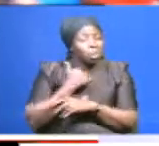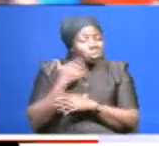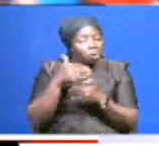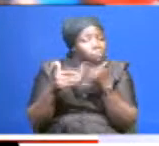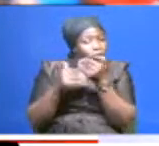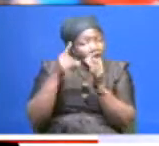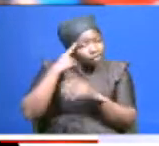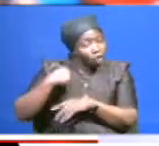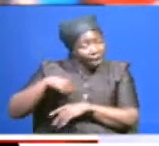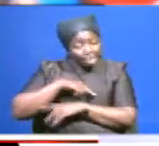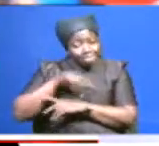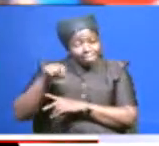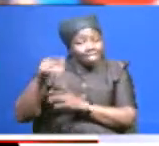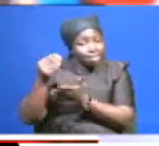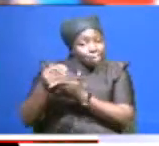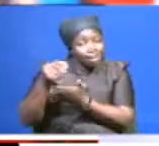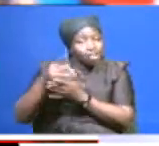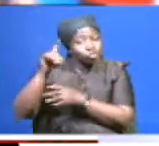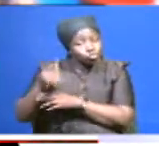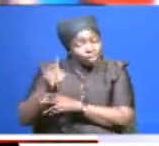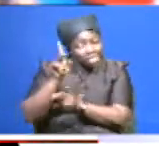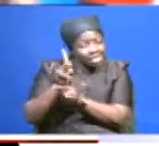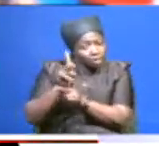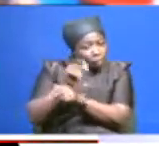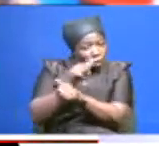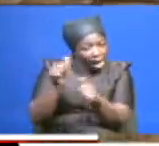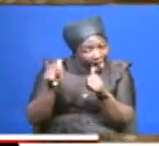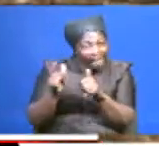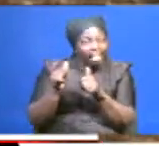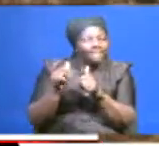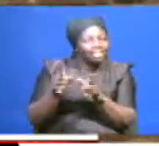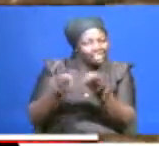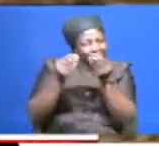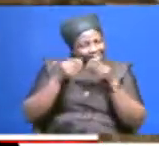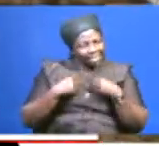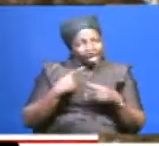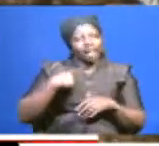hiyo pesa, waweke mzuri, watutafutie mahali pa kukaa.